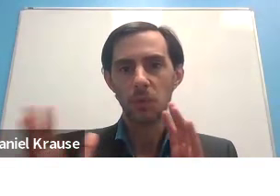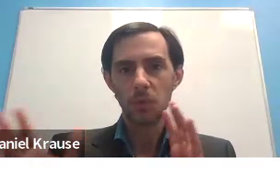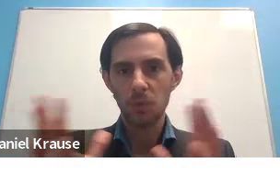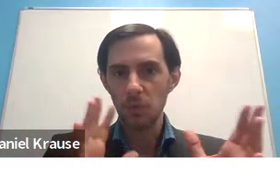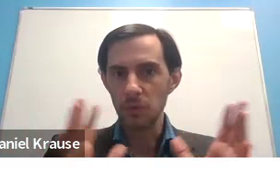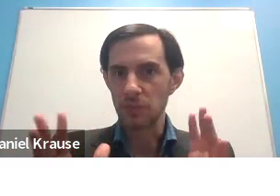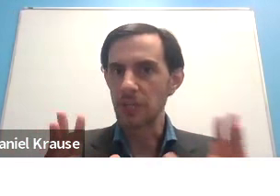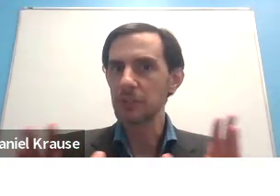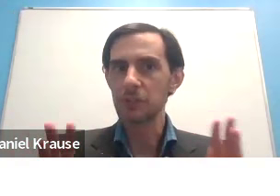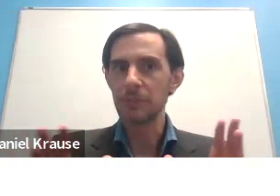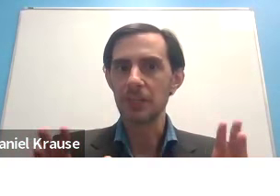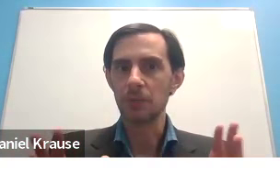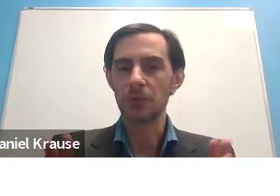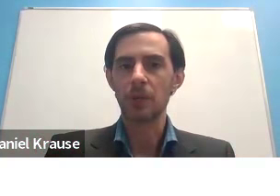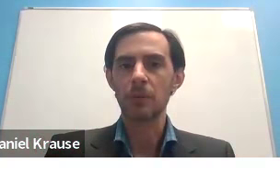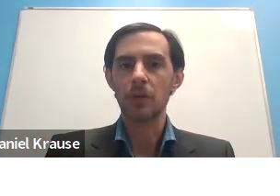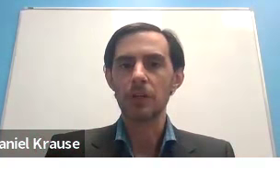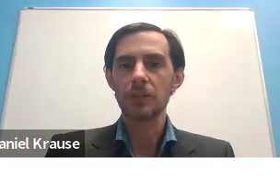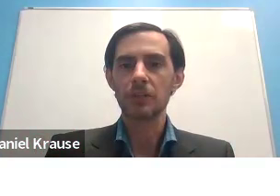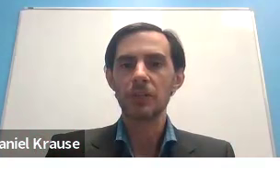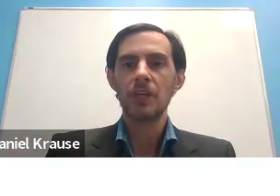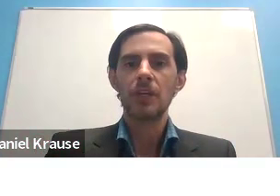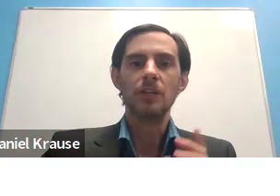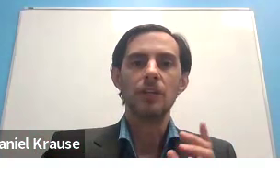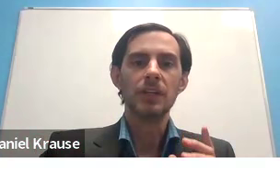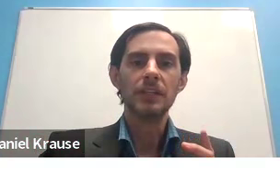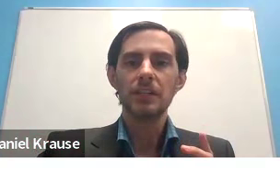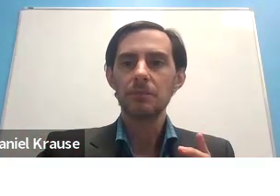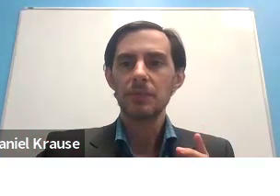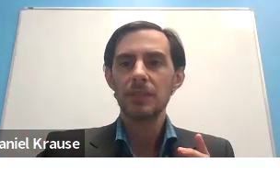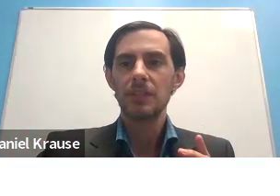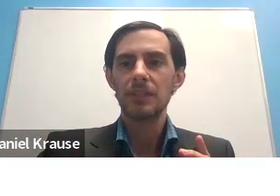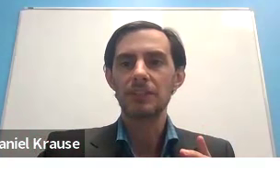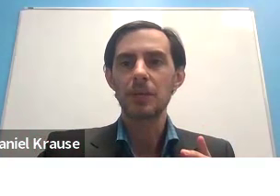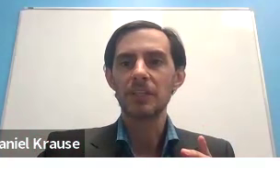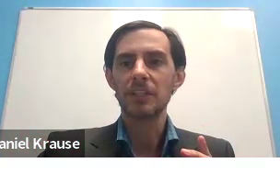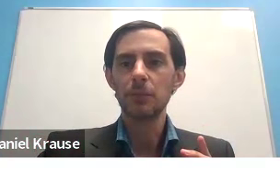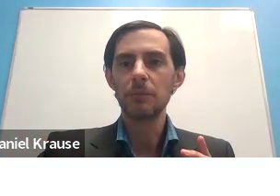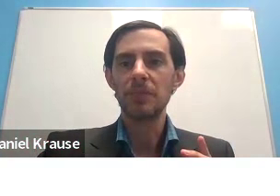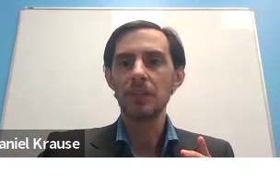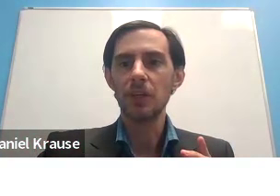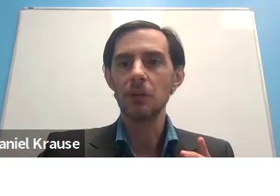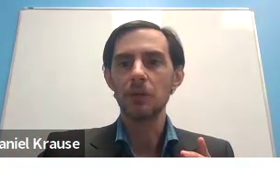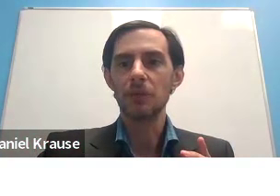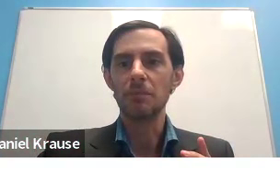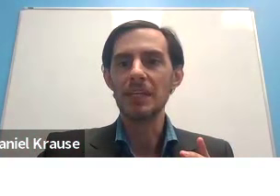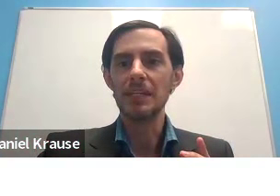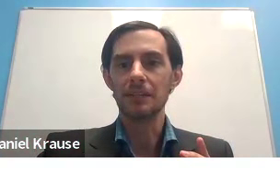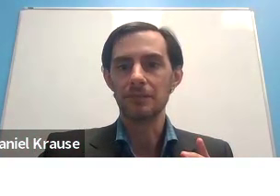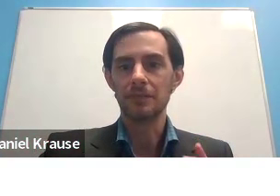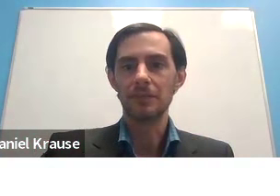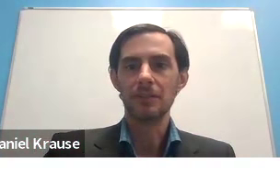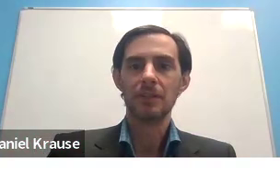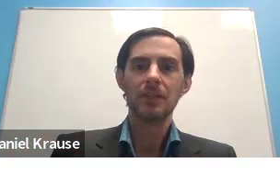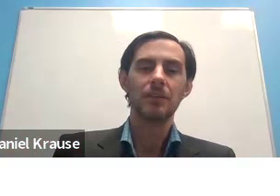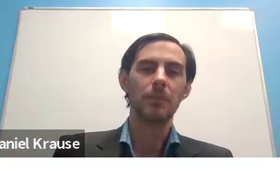So generally speaking, when we're talking about artists, your income is going to be a little bit below the